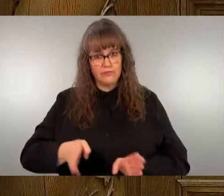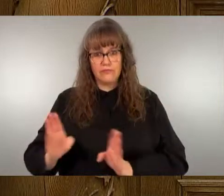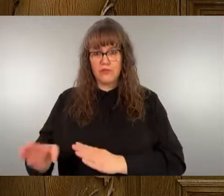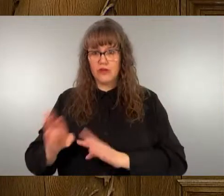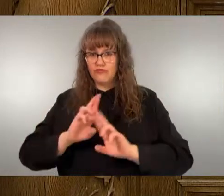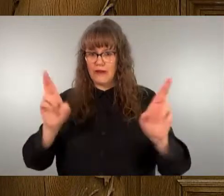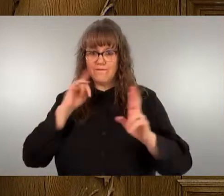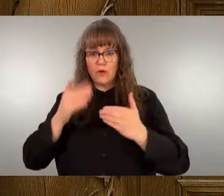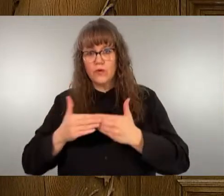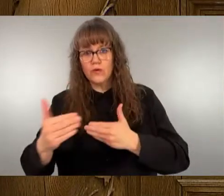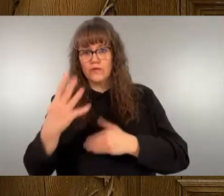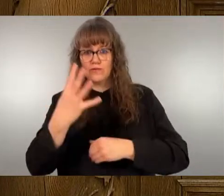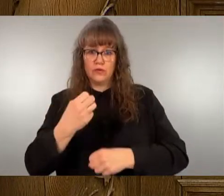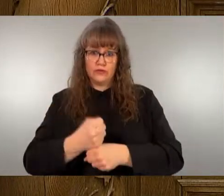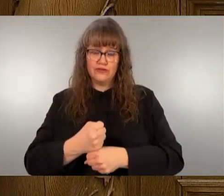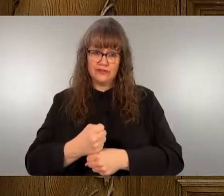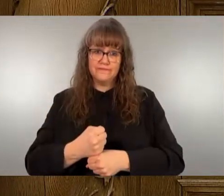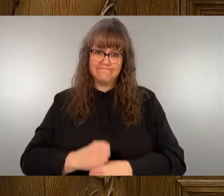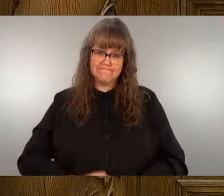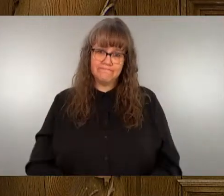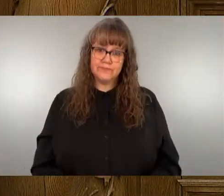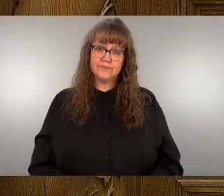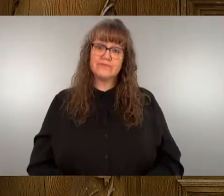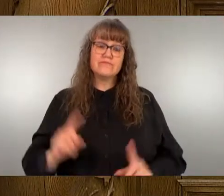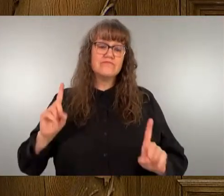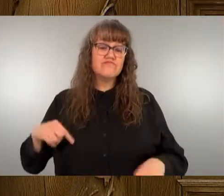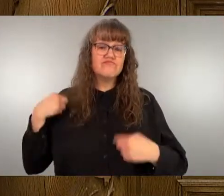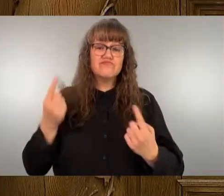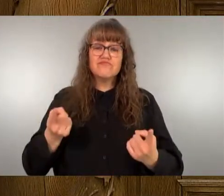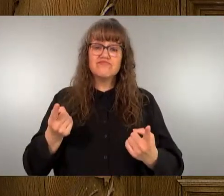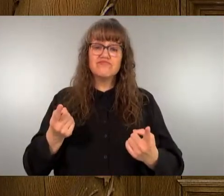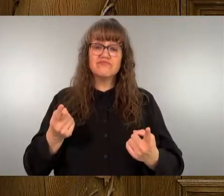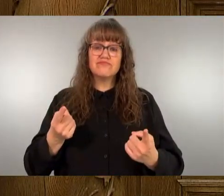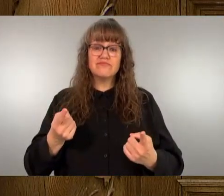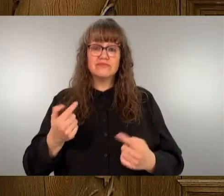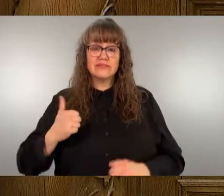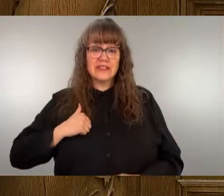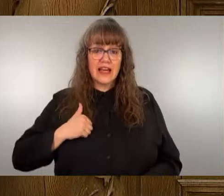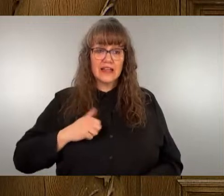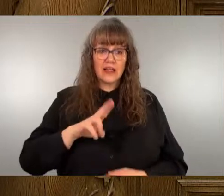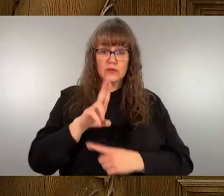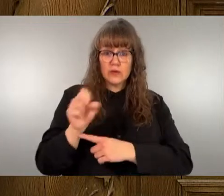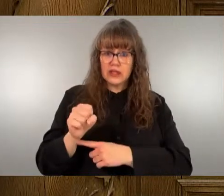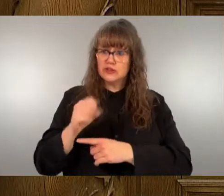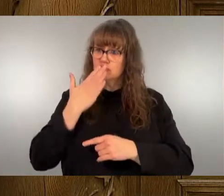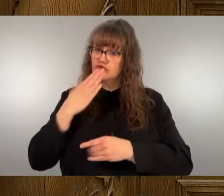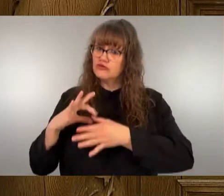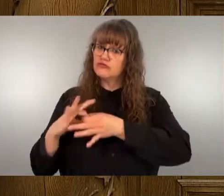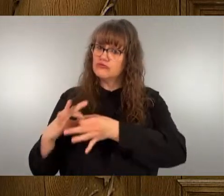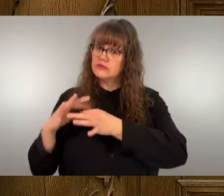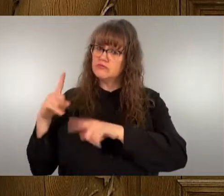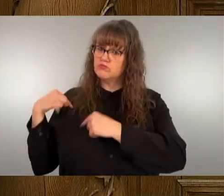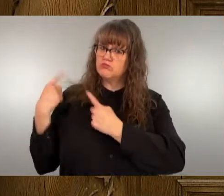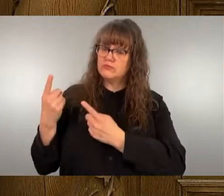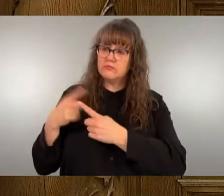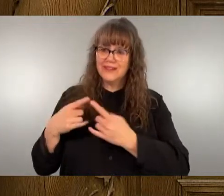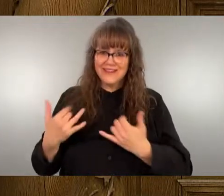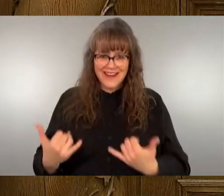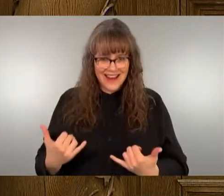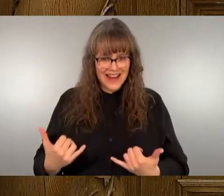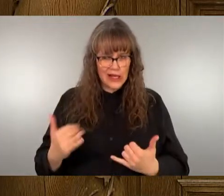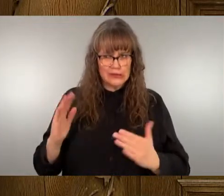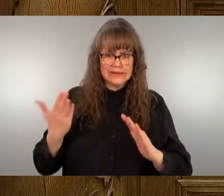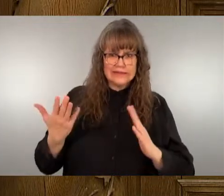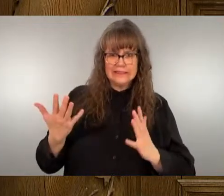strained in profound ways. Trust has been broken and will not easily be repaired. No matter what